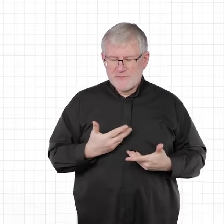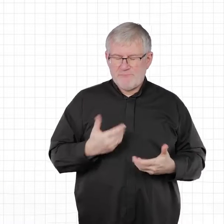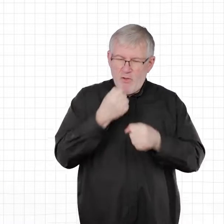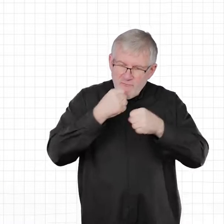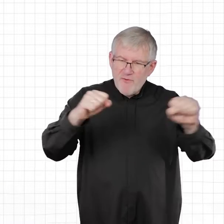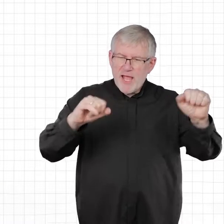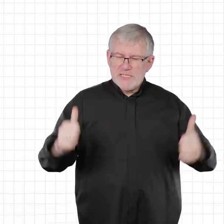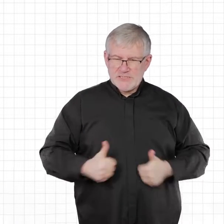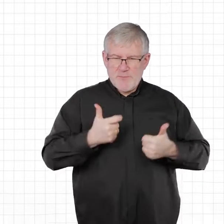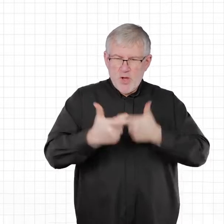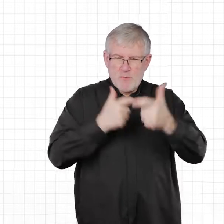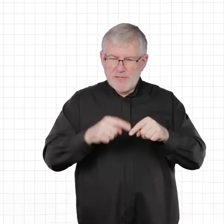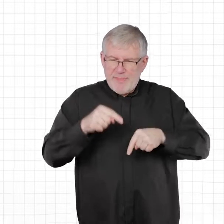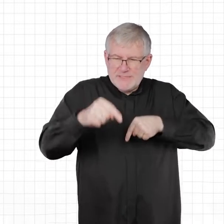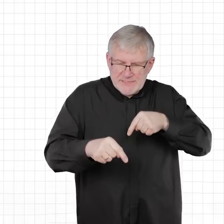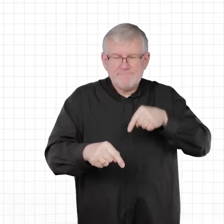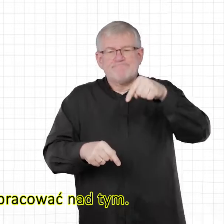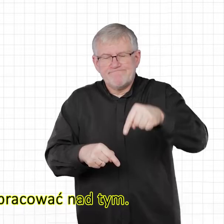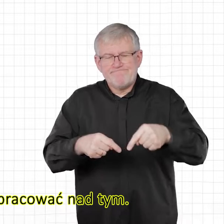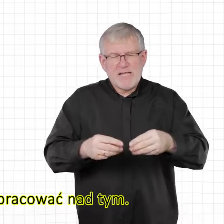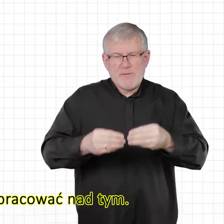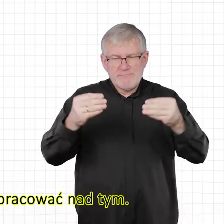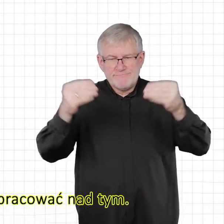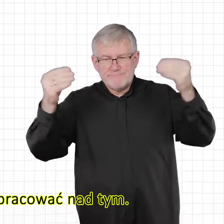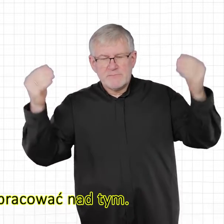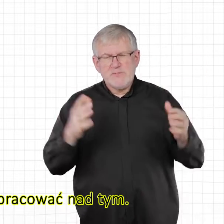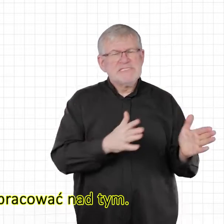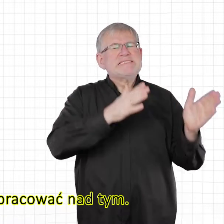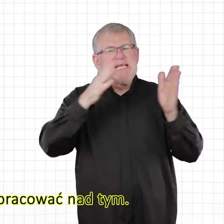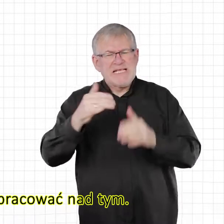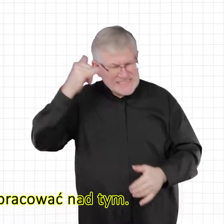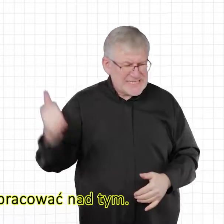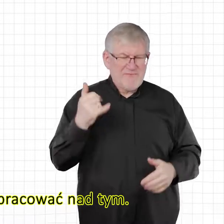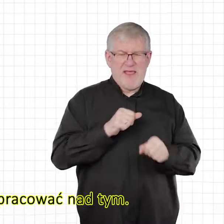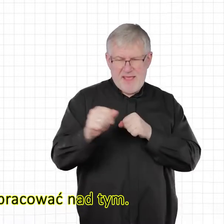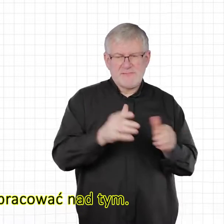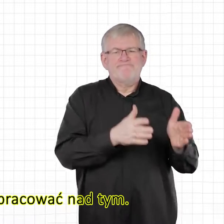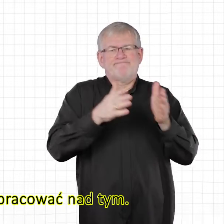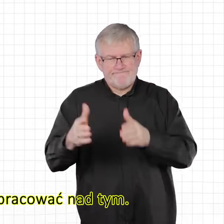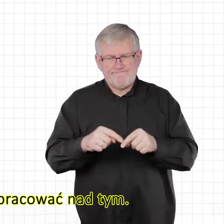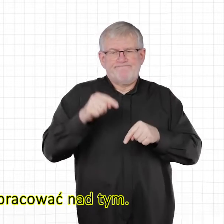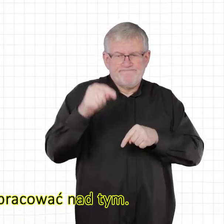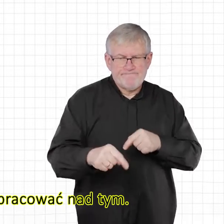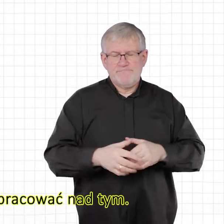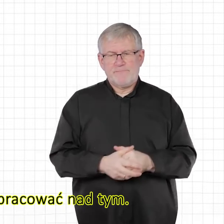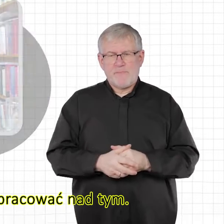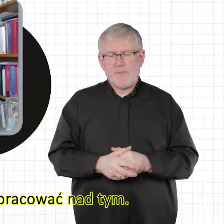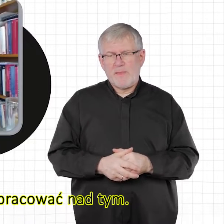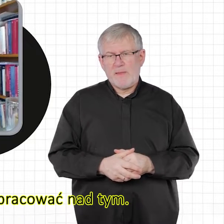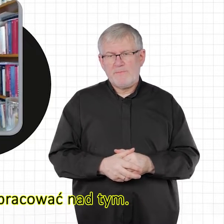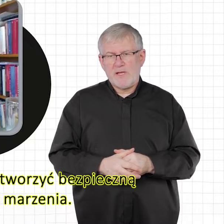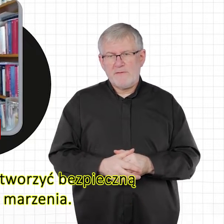is supposed to be thinking about. We are always supposed to be gender mainstreaming and